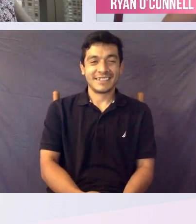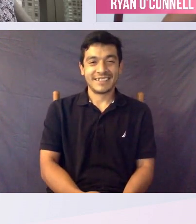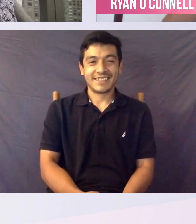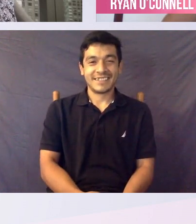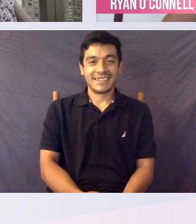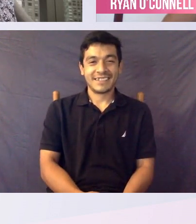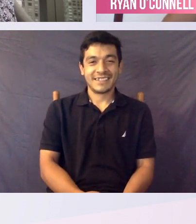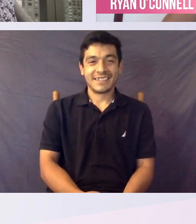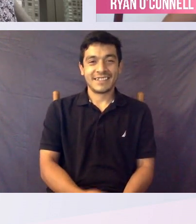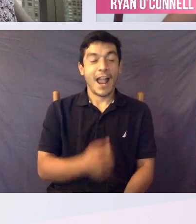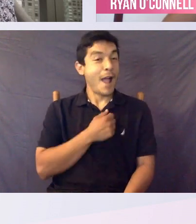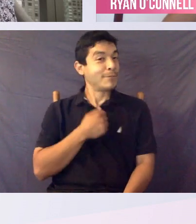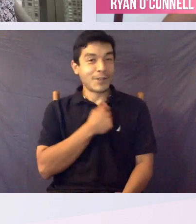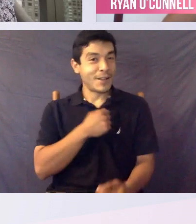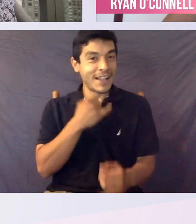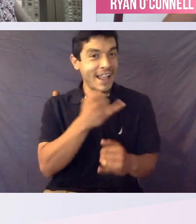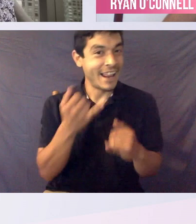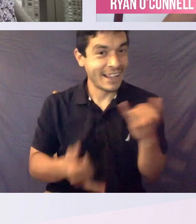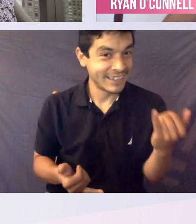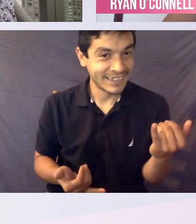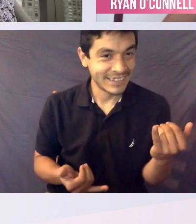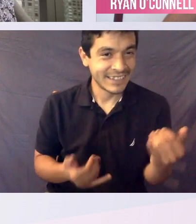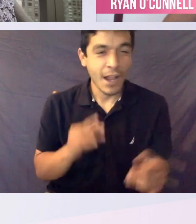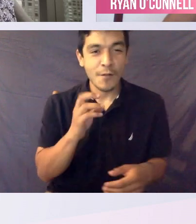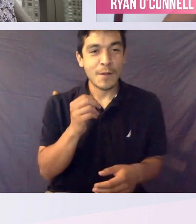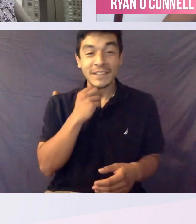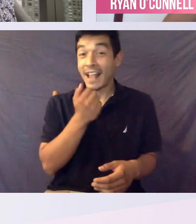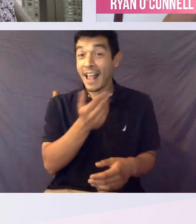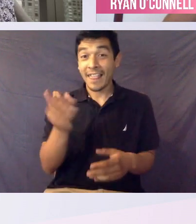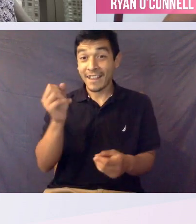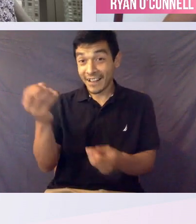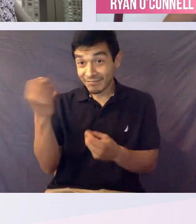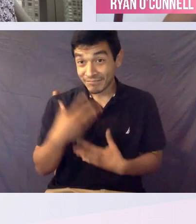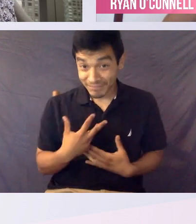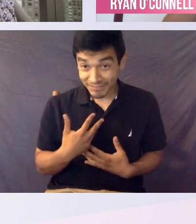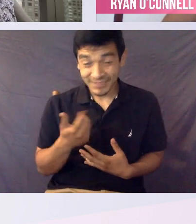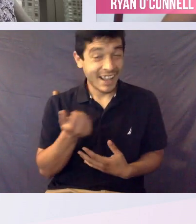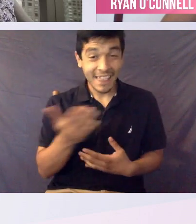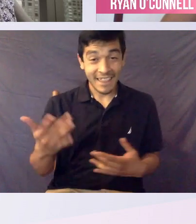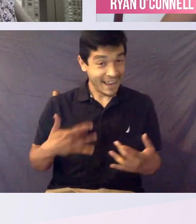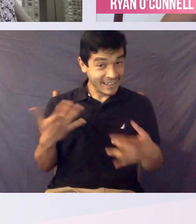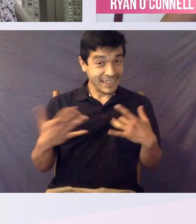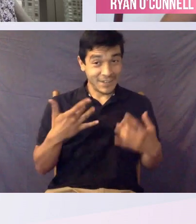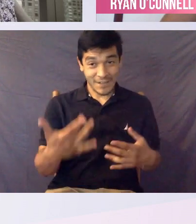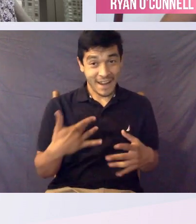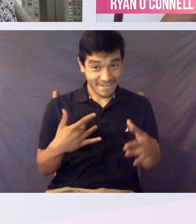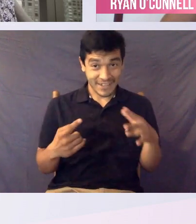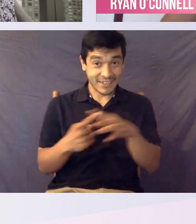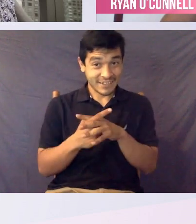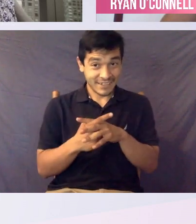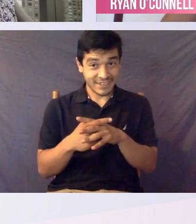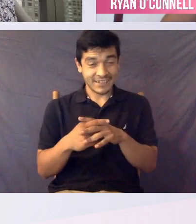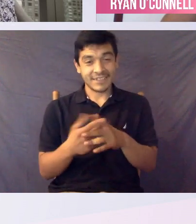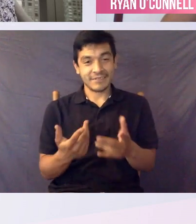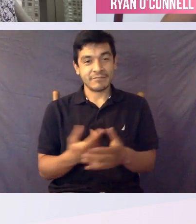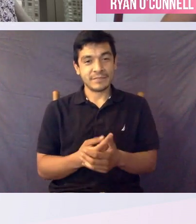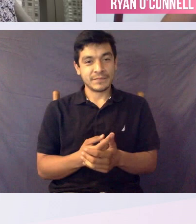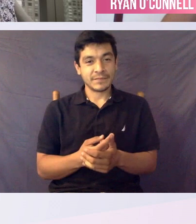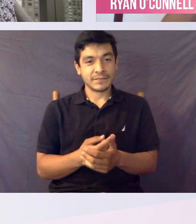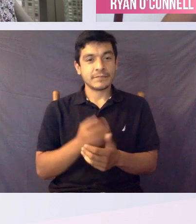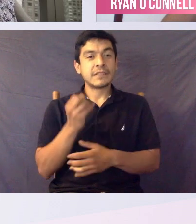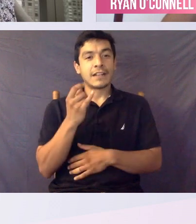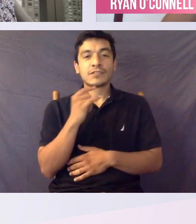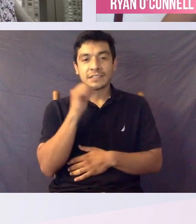I'm sorry, what was the last part of the question? Oh, sorry, anything you can tell us or anything else exciting that you have coming up and in the pipeline? Oh yeah, well,